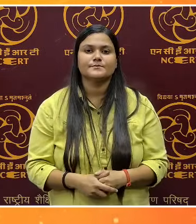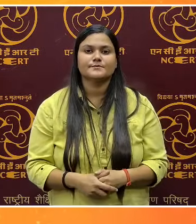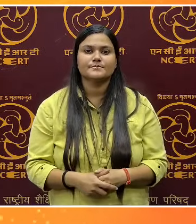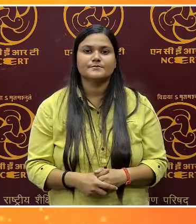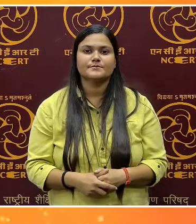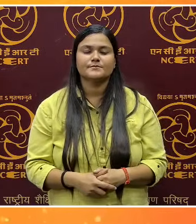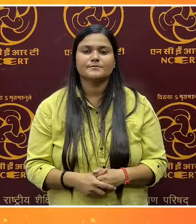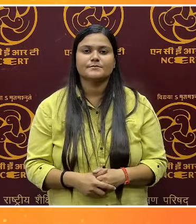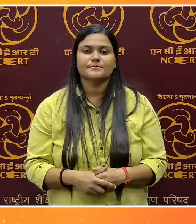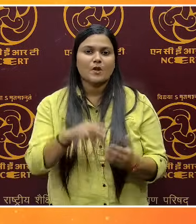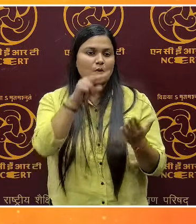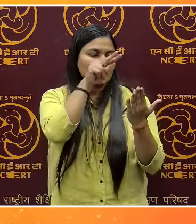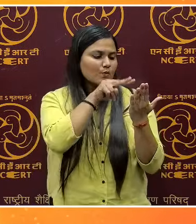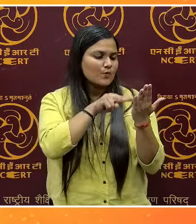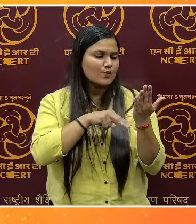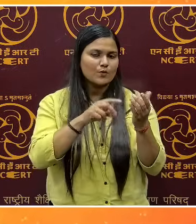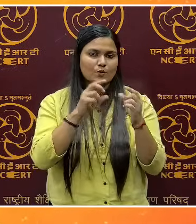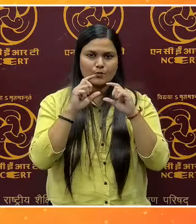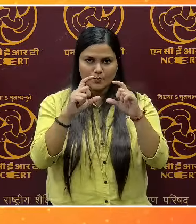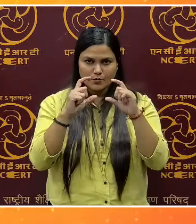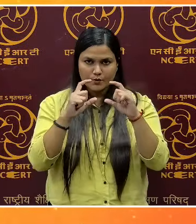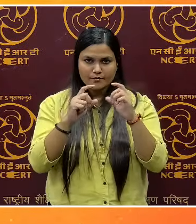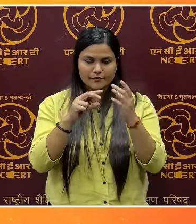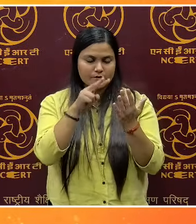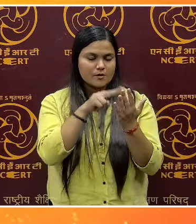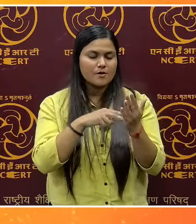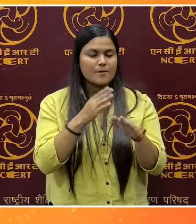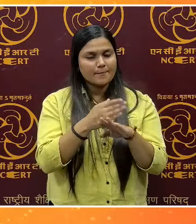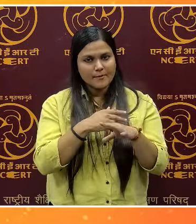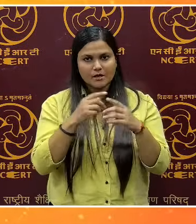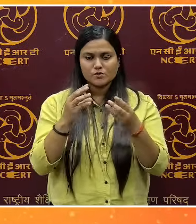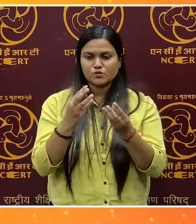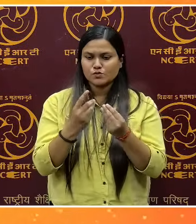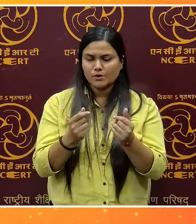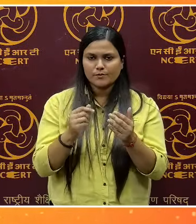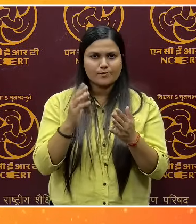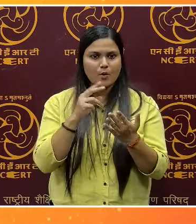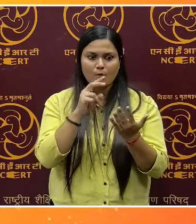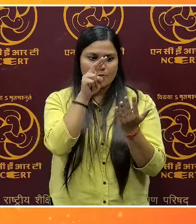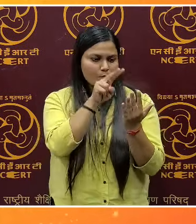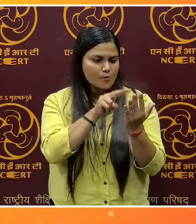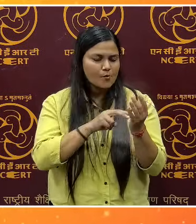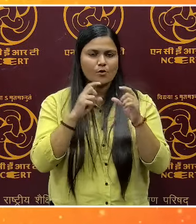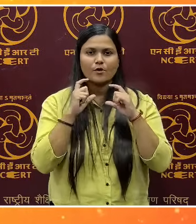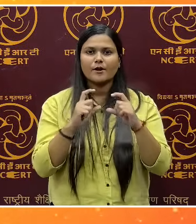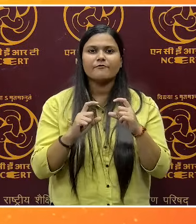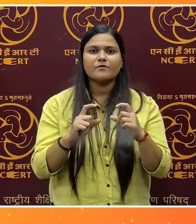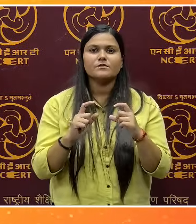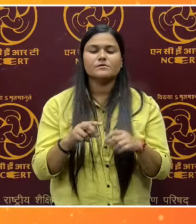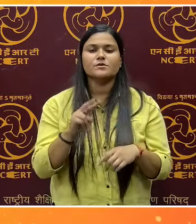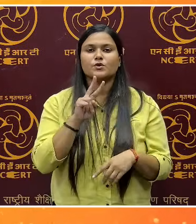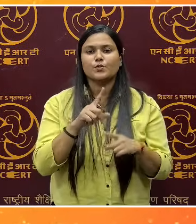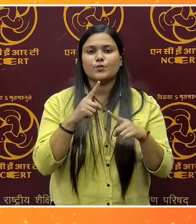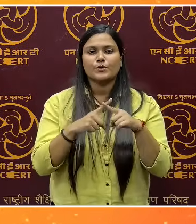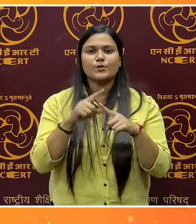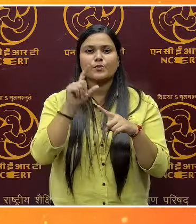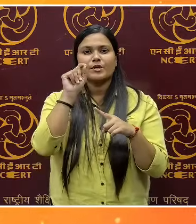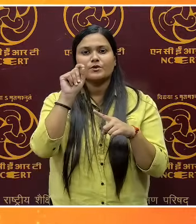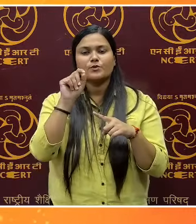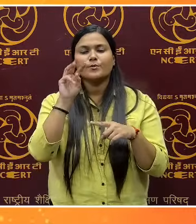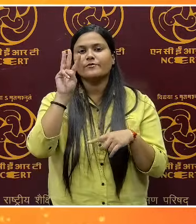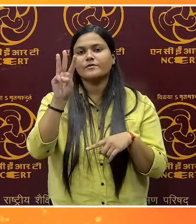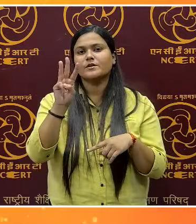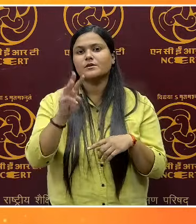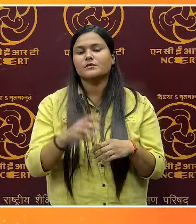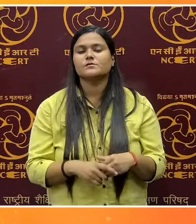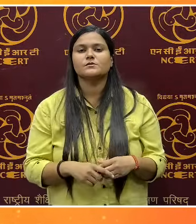form. Read the question very carefully before you solve. Okay. Okay. So here he says 2 into 10 to the power 3. 3. Let me write